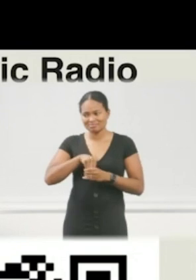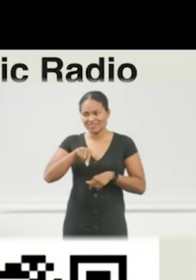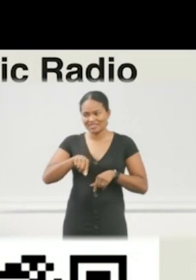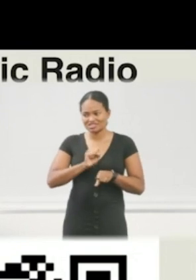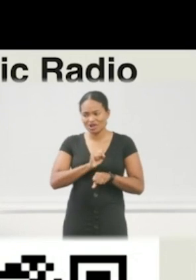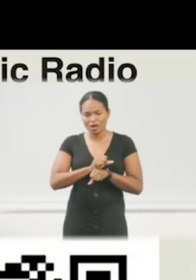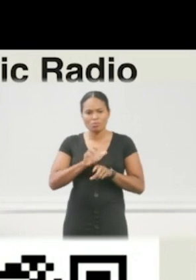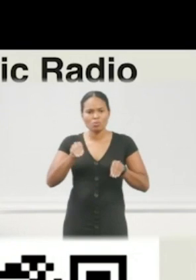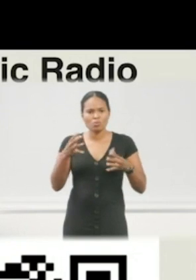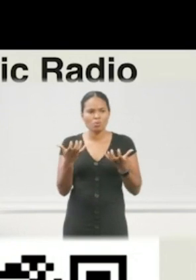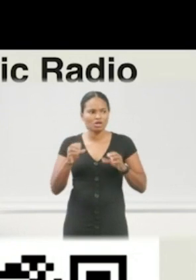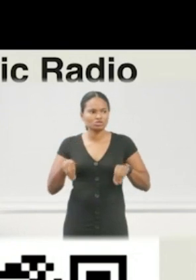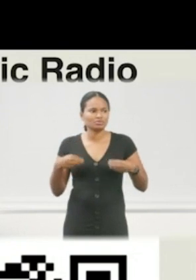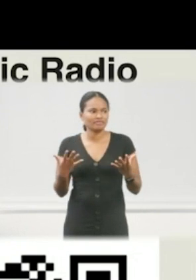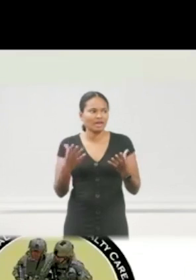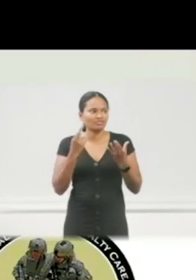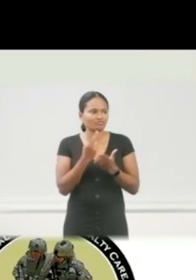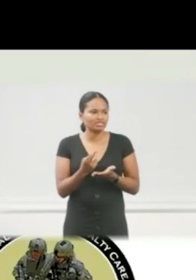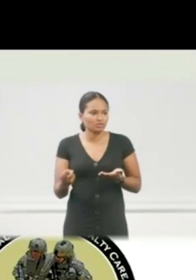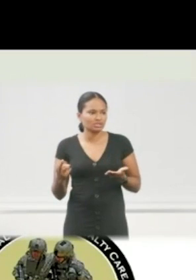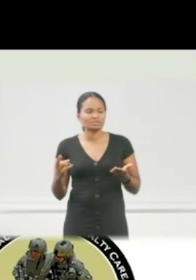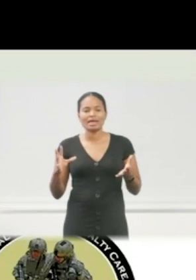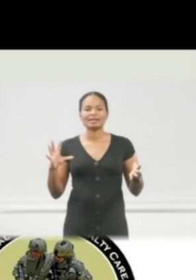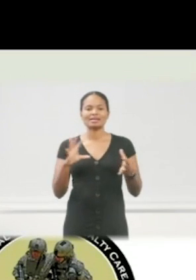resources. Connect the dots is what I like to call it.